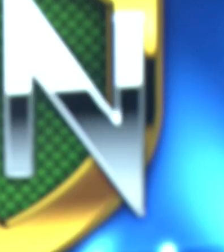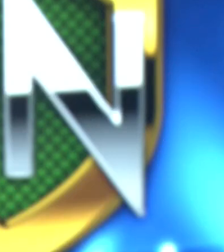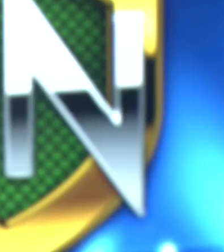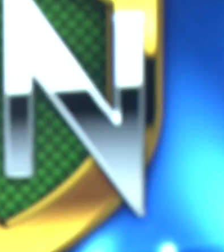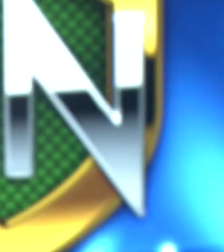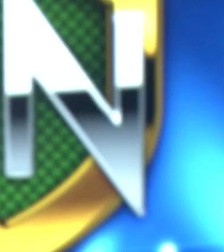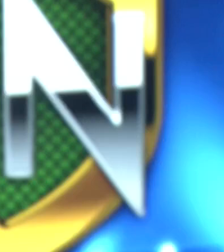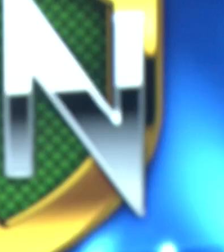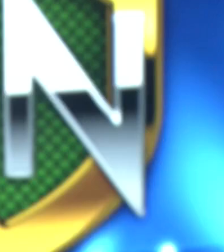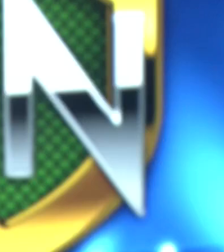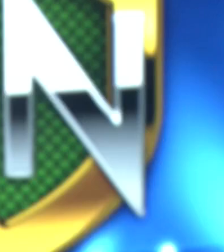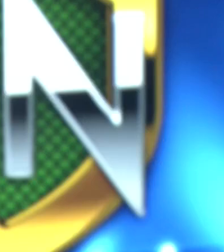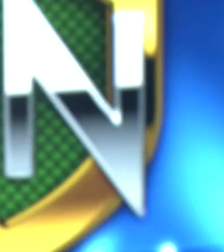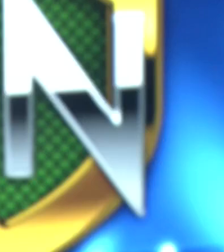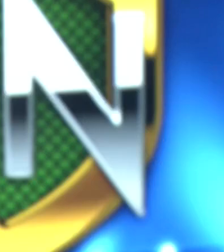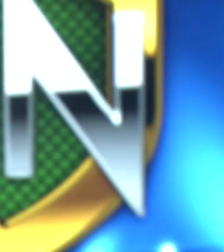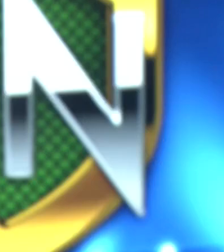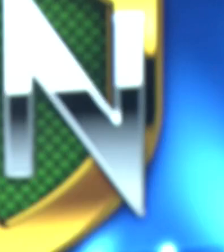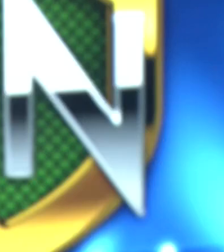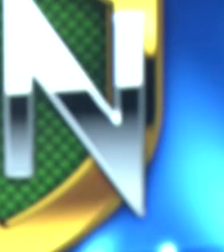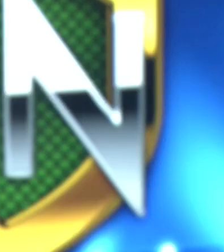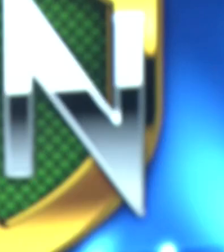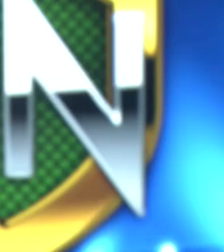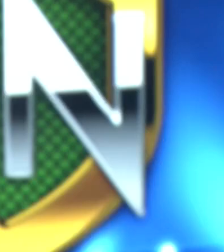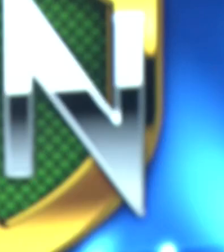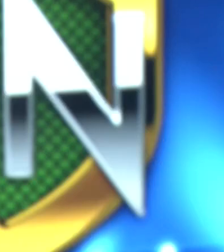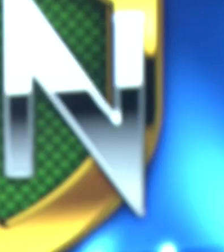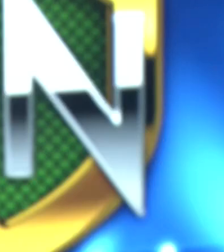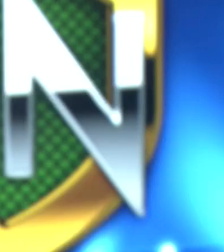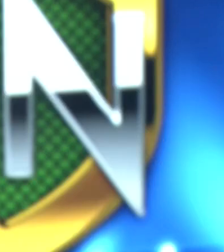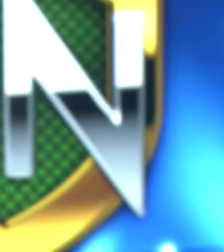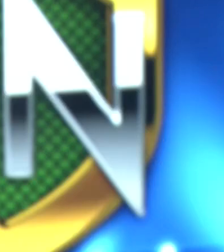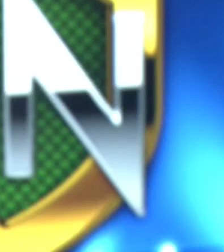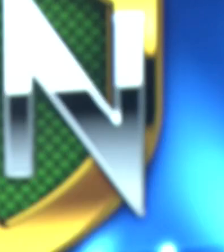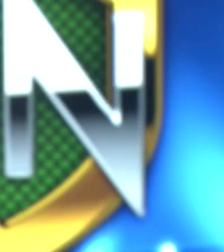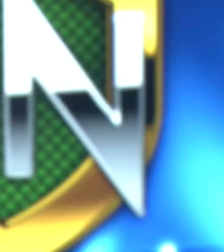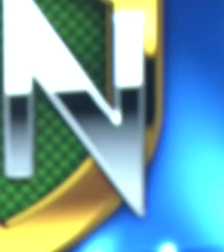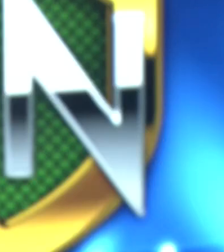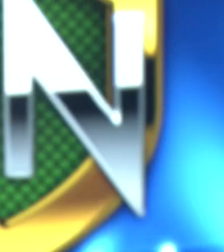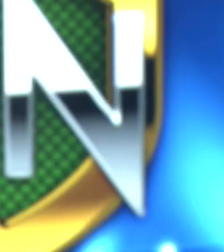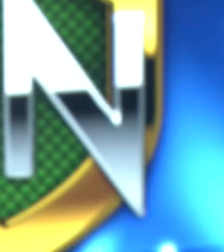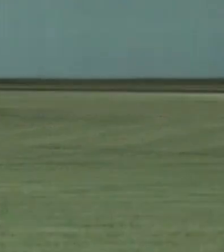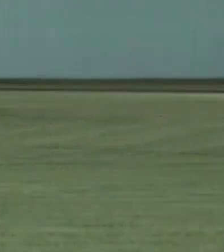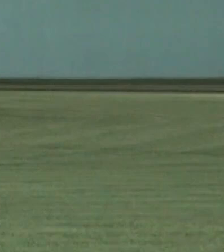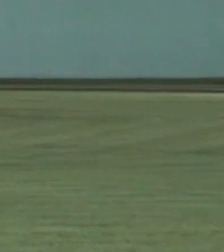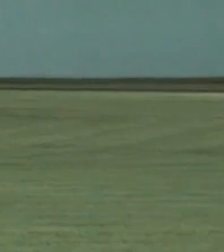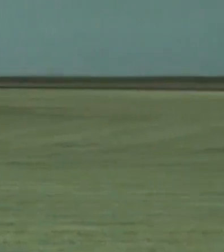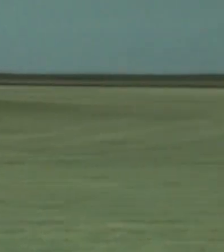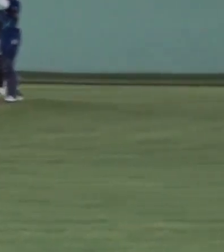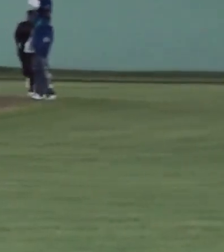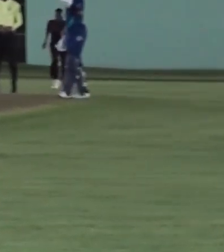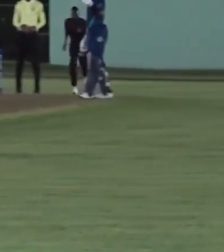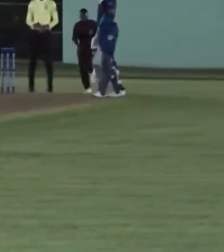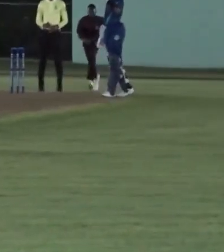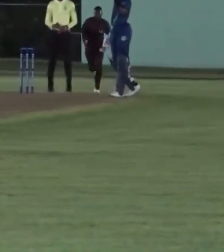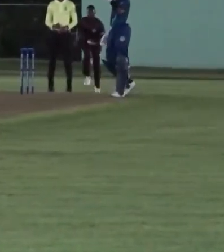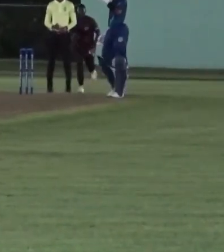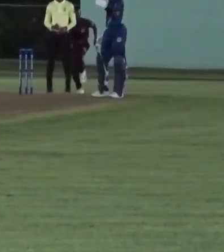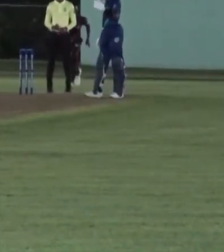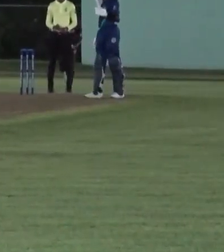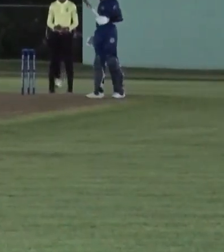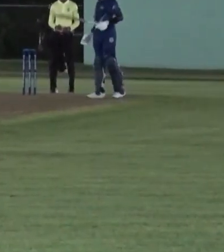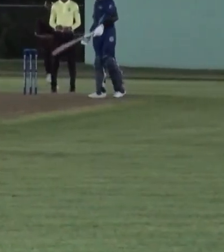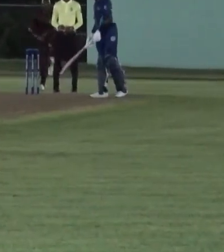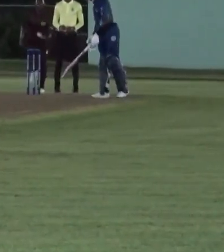Cozier that included 4 fours and 3 sixes. Damien Best has those details. We're at the KMV Oval. St.